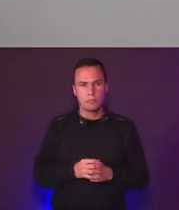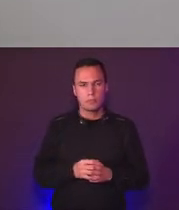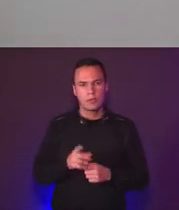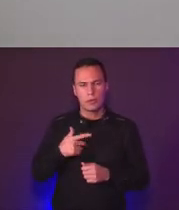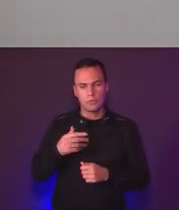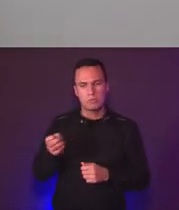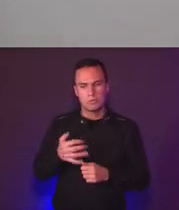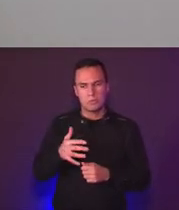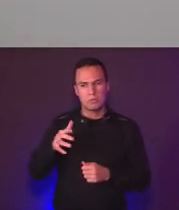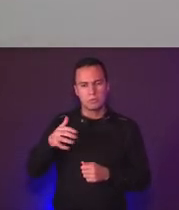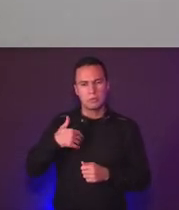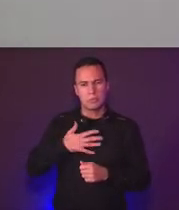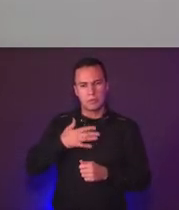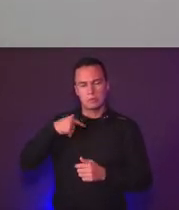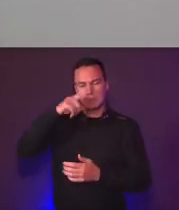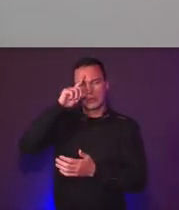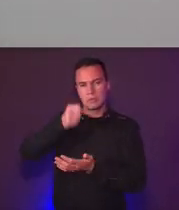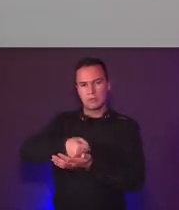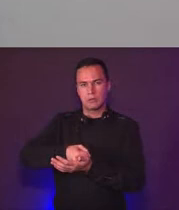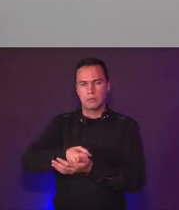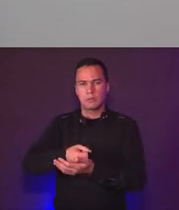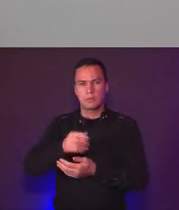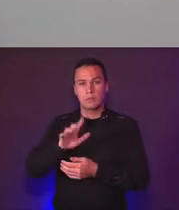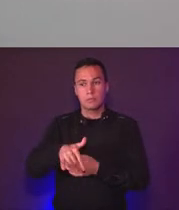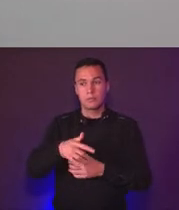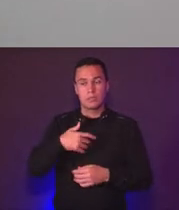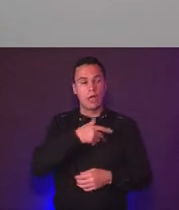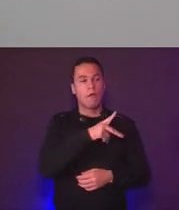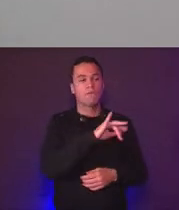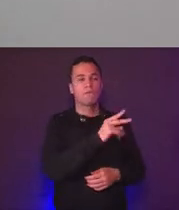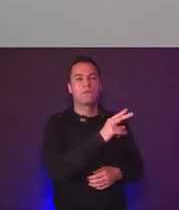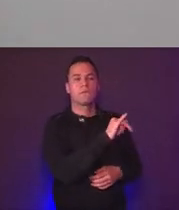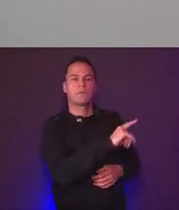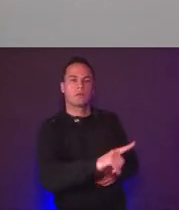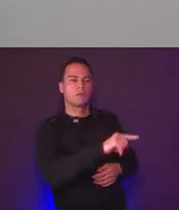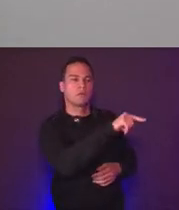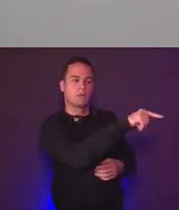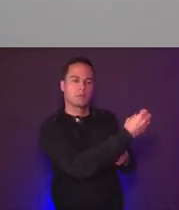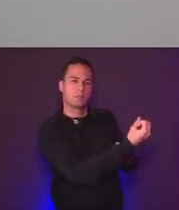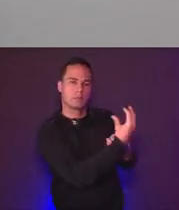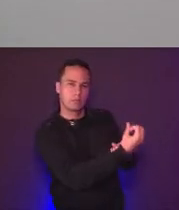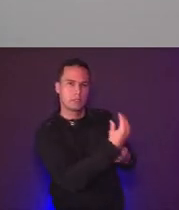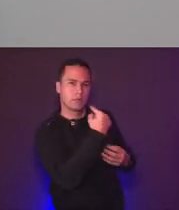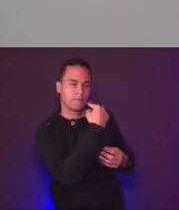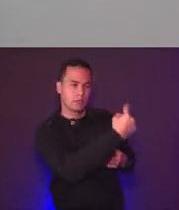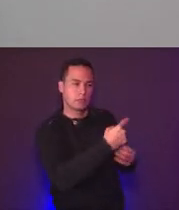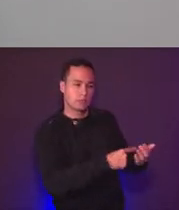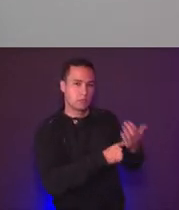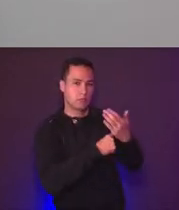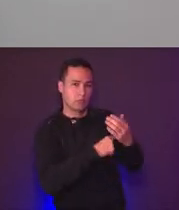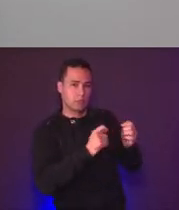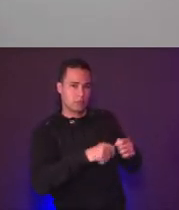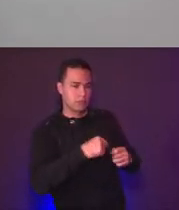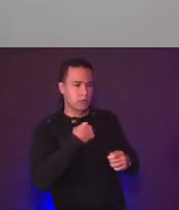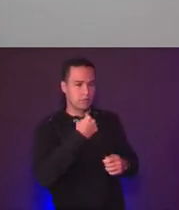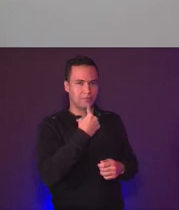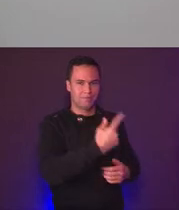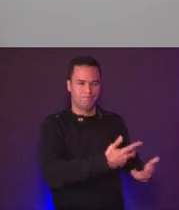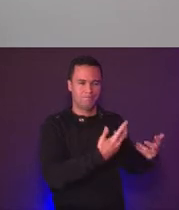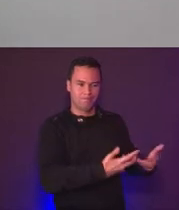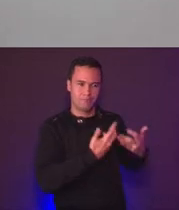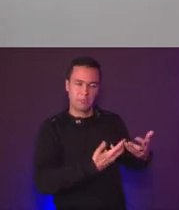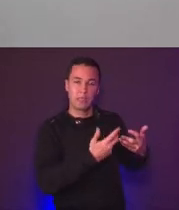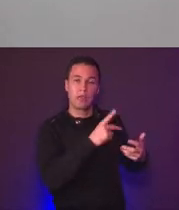I had made the right decision when I landed in Phil's class. He absolutely set me on fire with inspiration. Phil